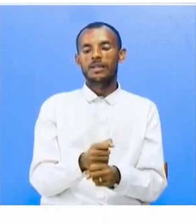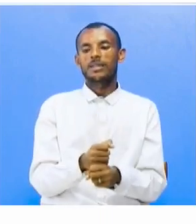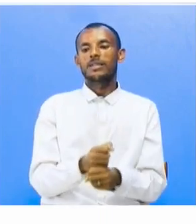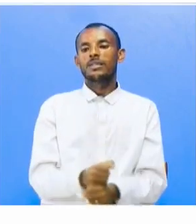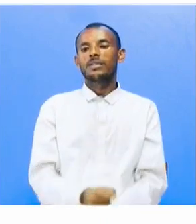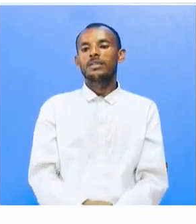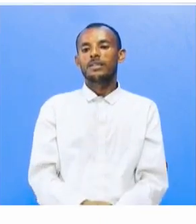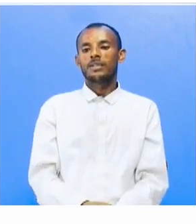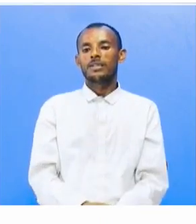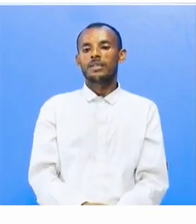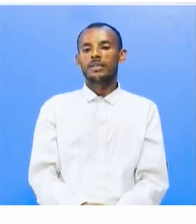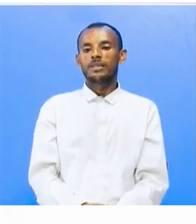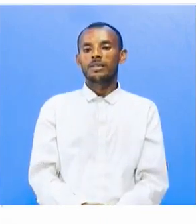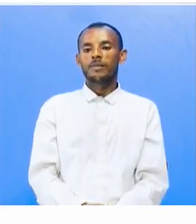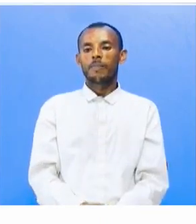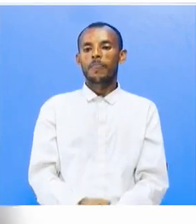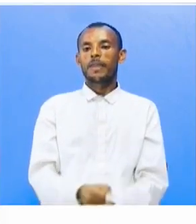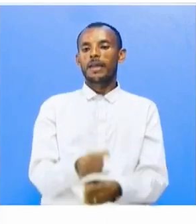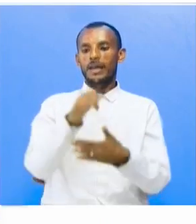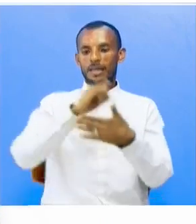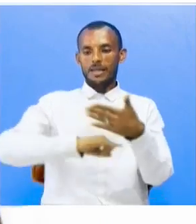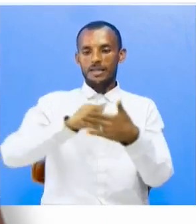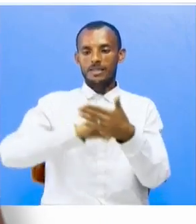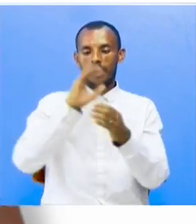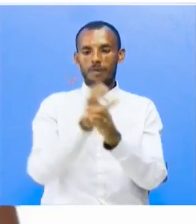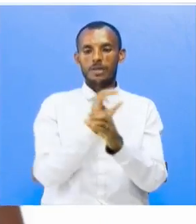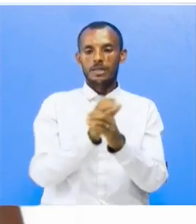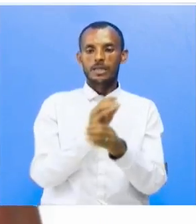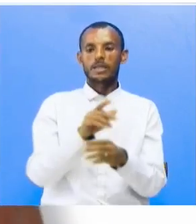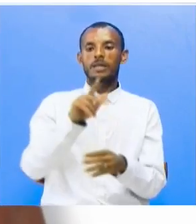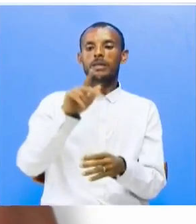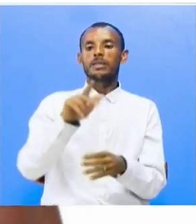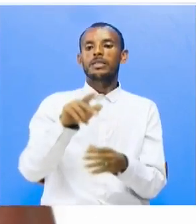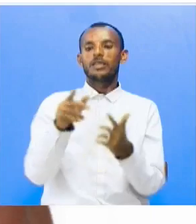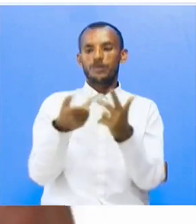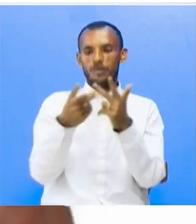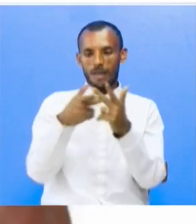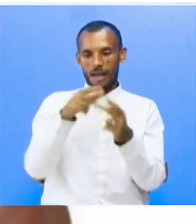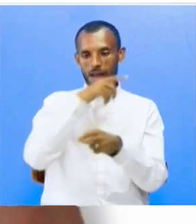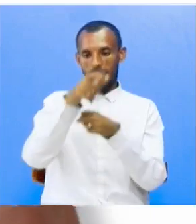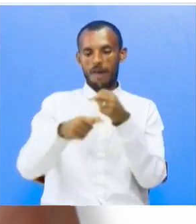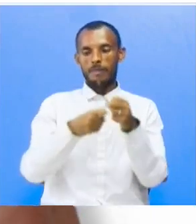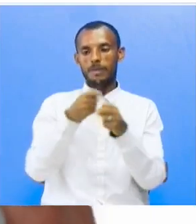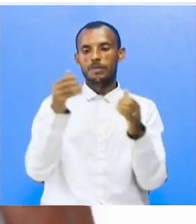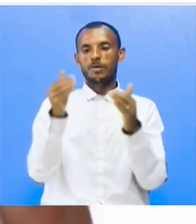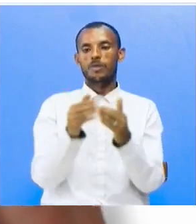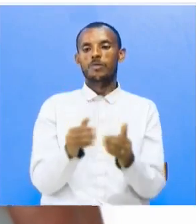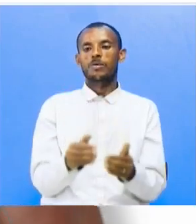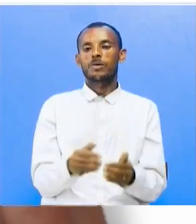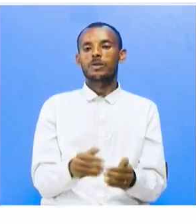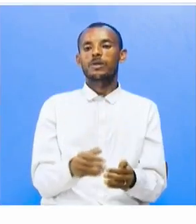interest will be calculated, or the principal for third year will be, it is